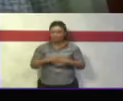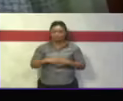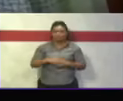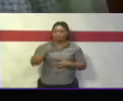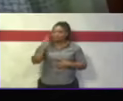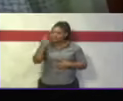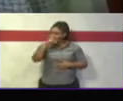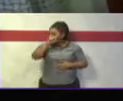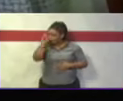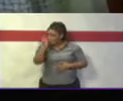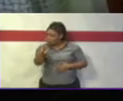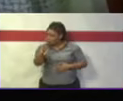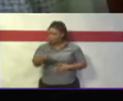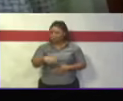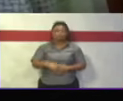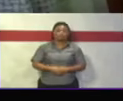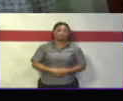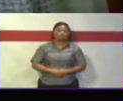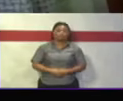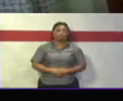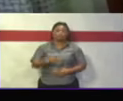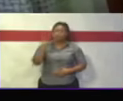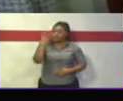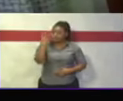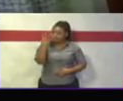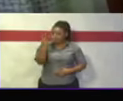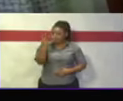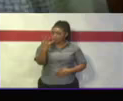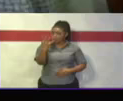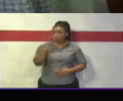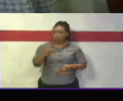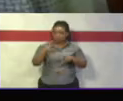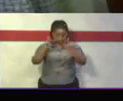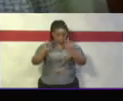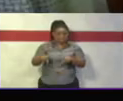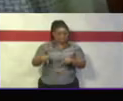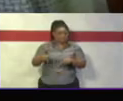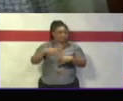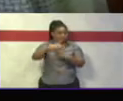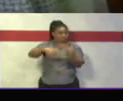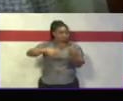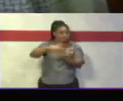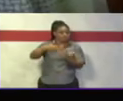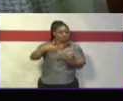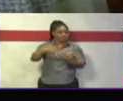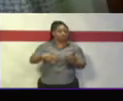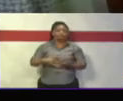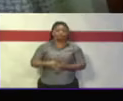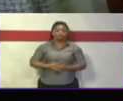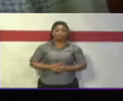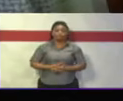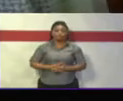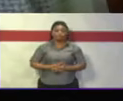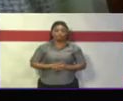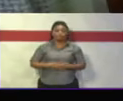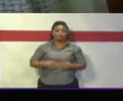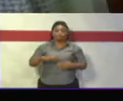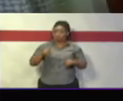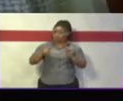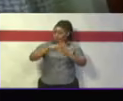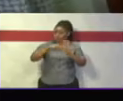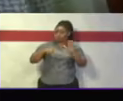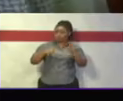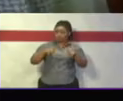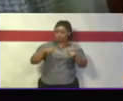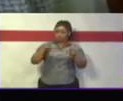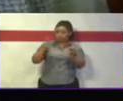that would have been identified with the second case, are these solely primary contacts or is this the extent of all